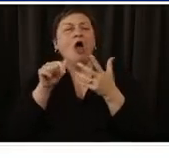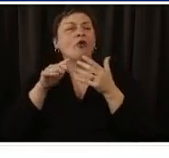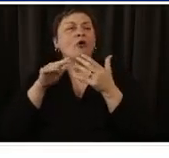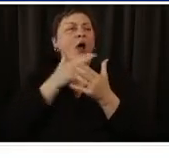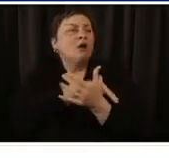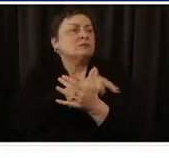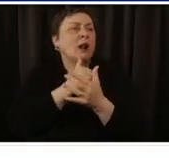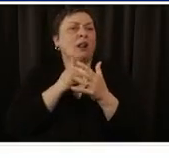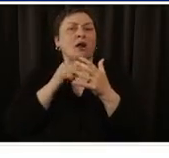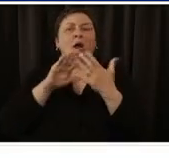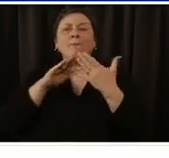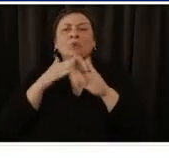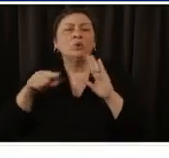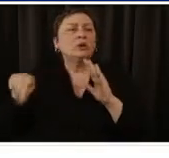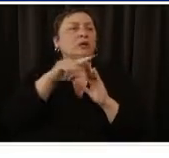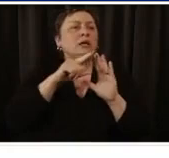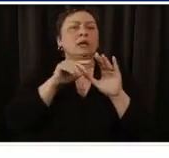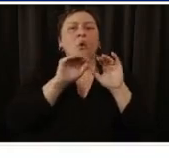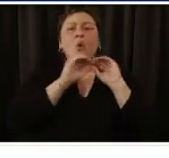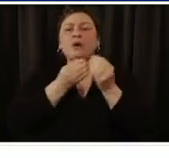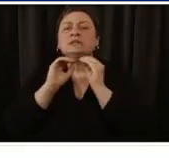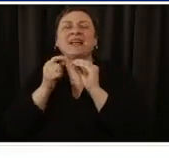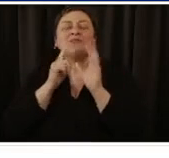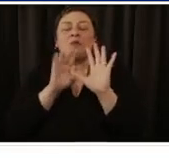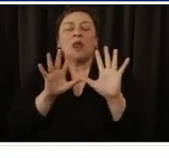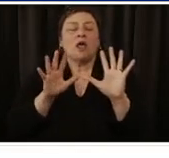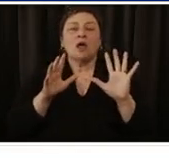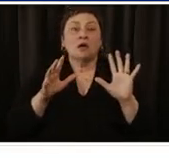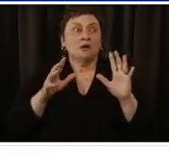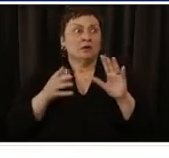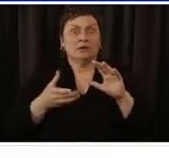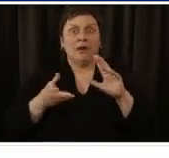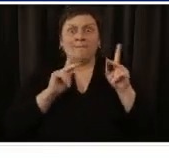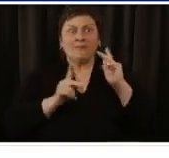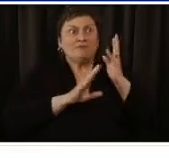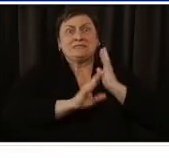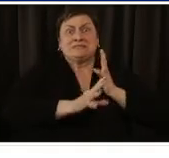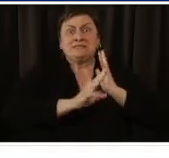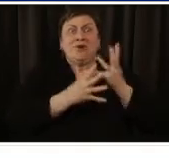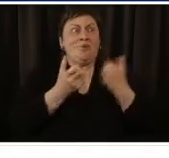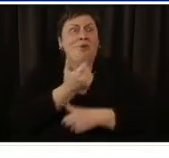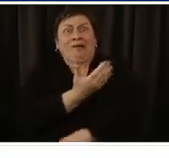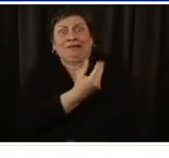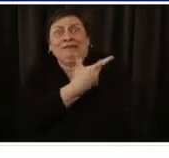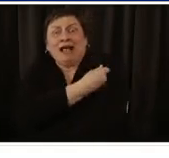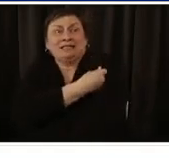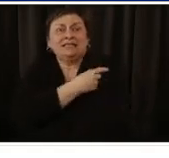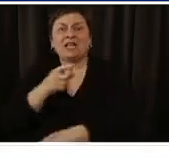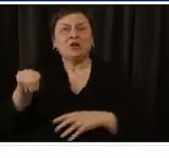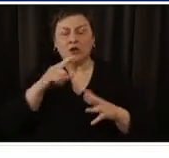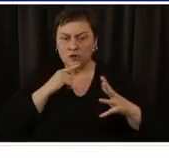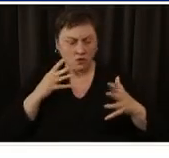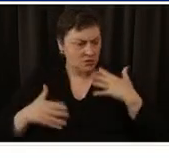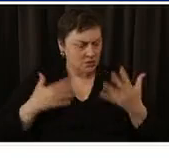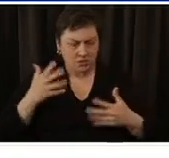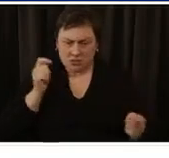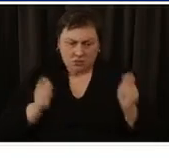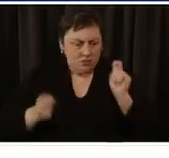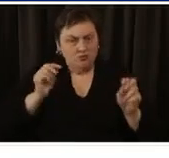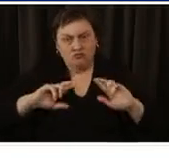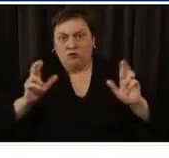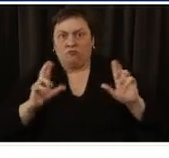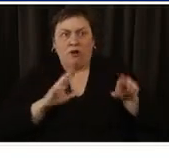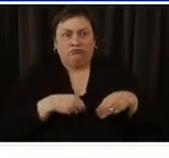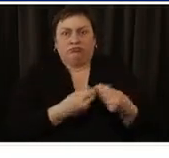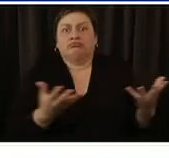hospitals for really adapting to meet the increased demand for vaccines. And one of the values we have in Colorado is we want people